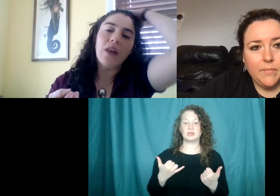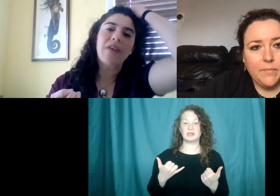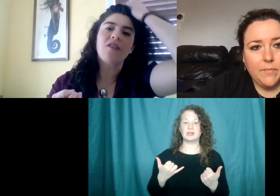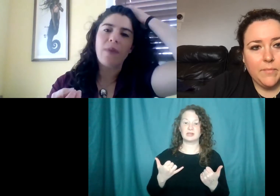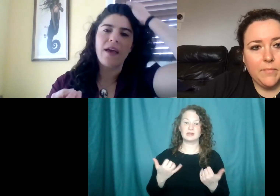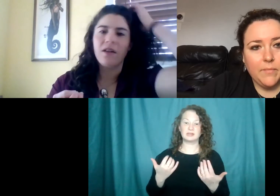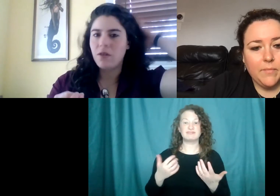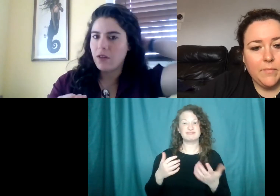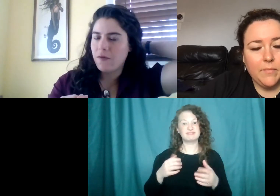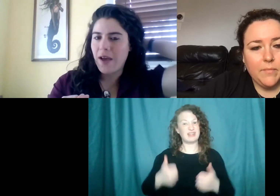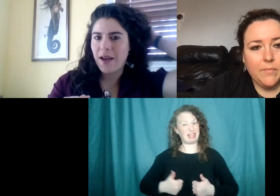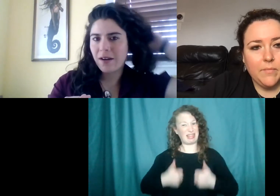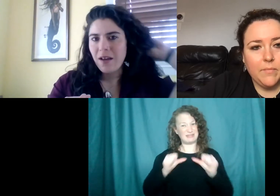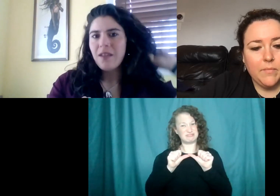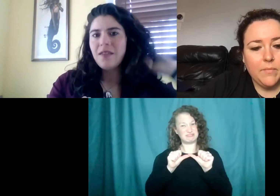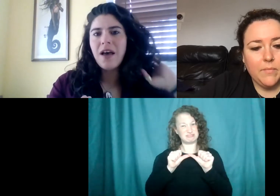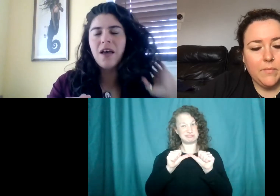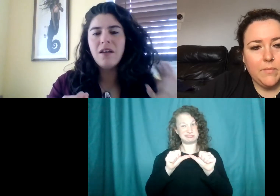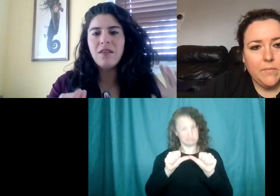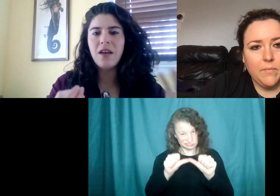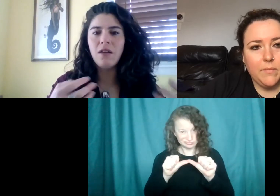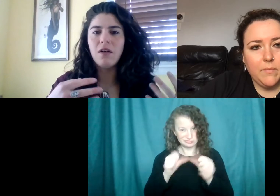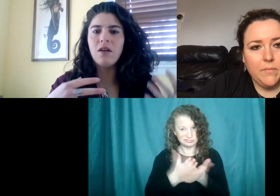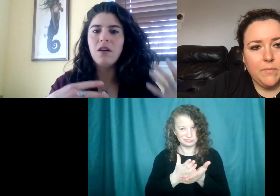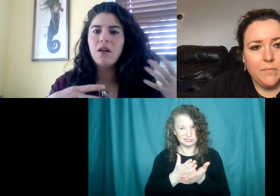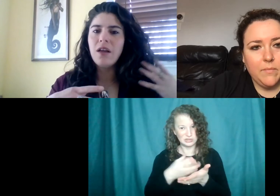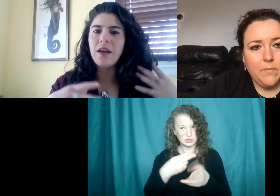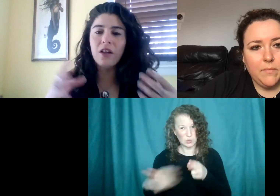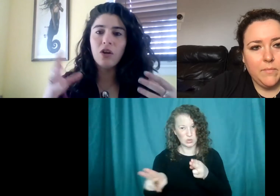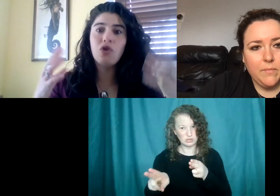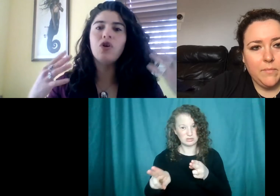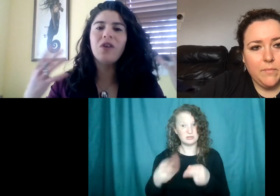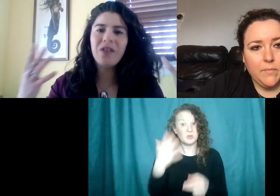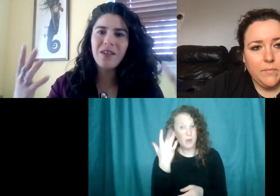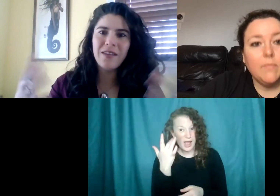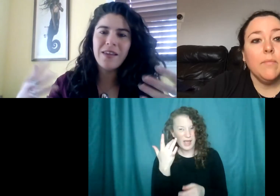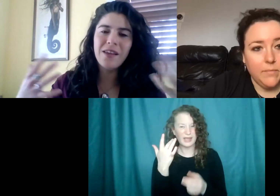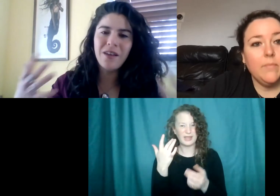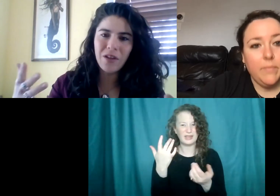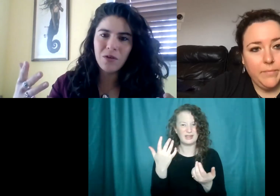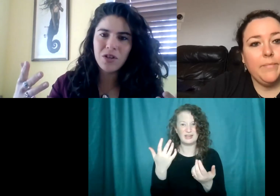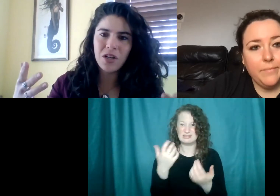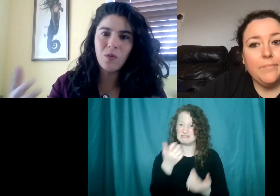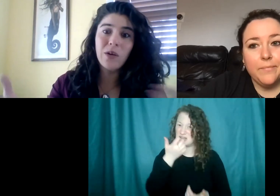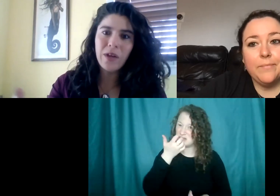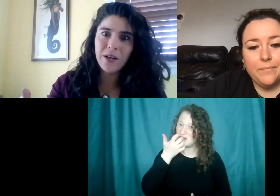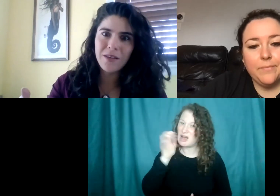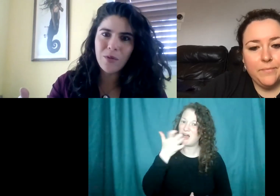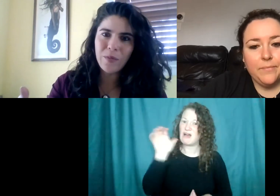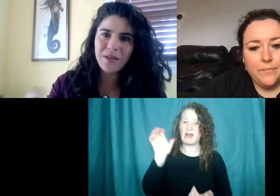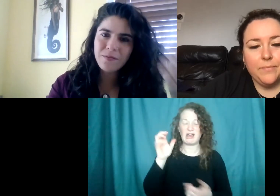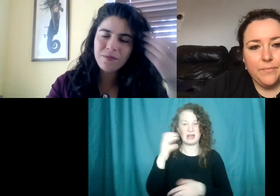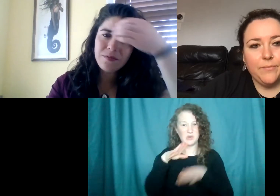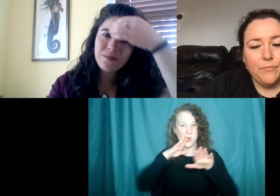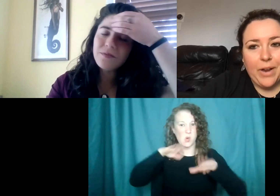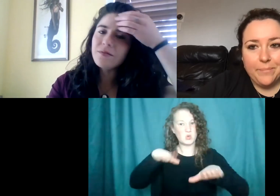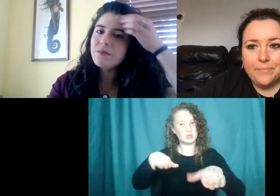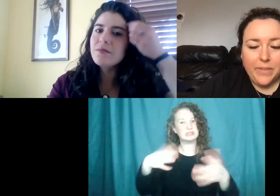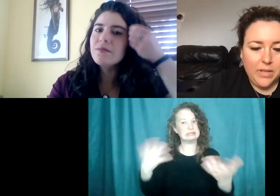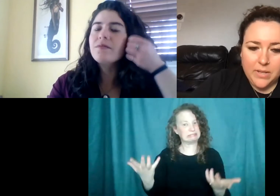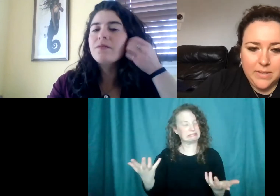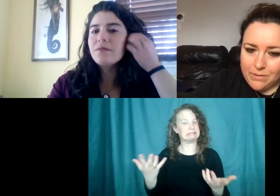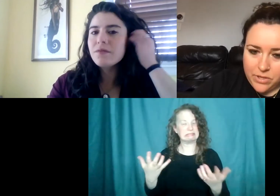shorter lifespan due to the fact that they are getting a little cooked in the heat of the ocean where we are at the moment.